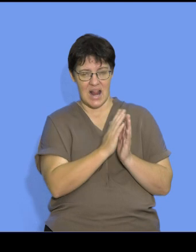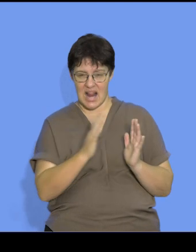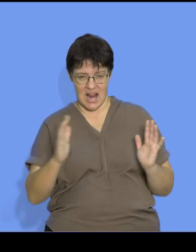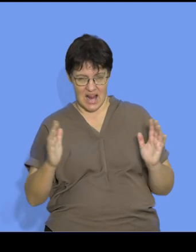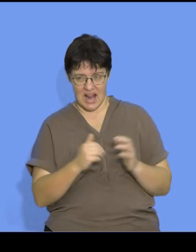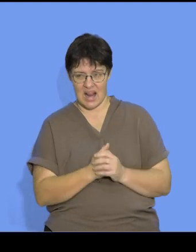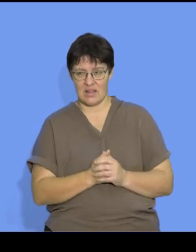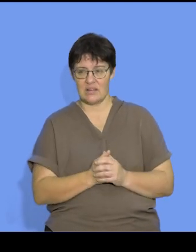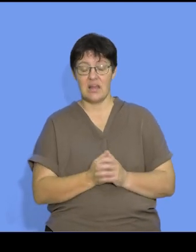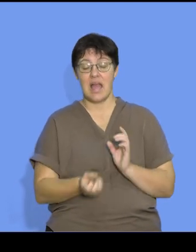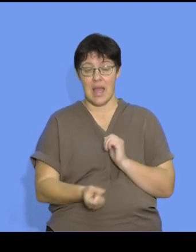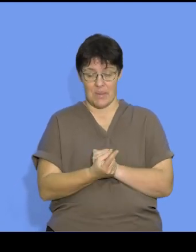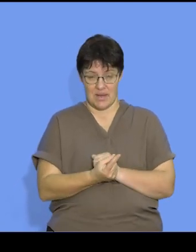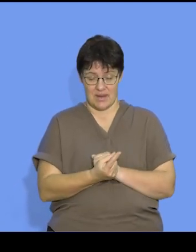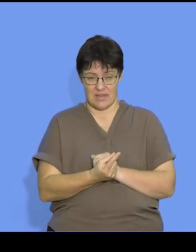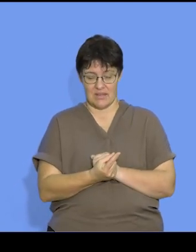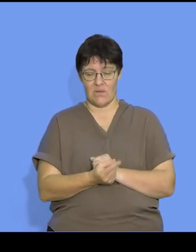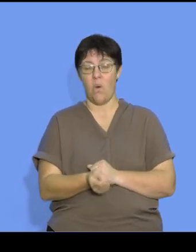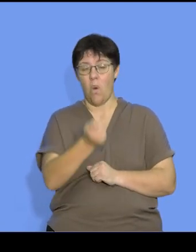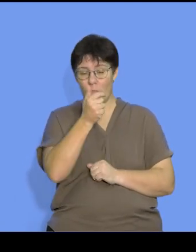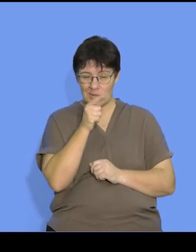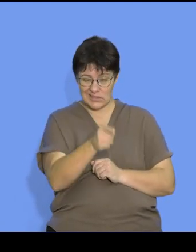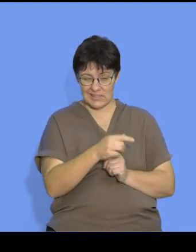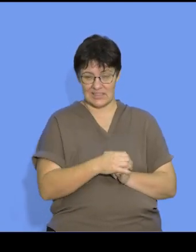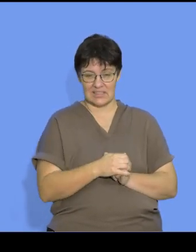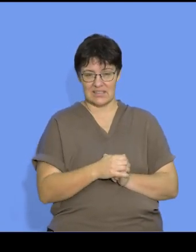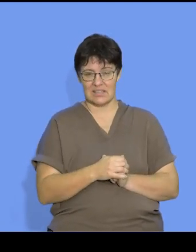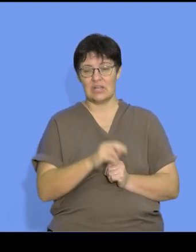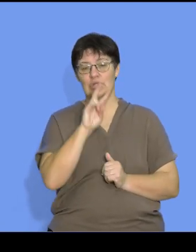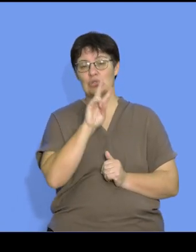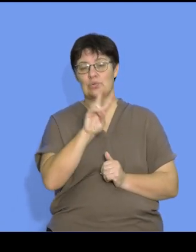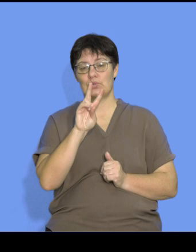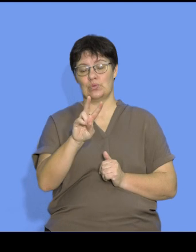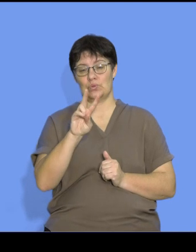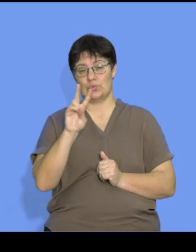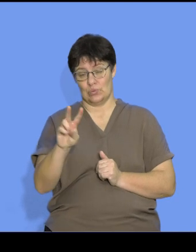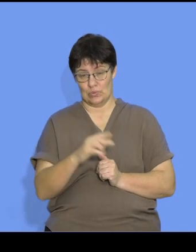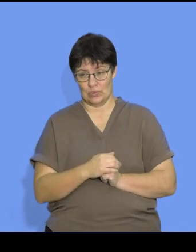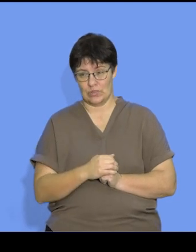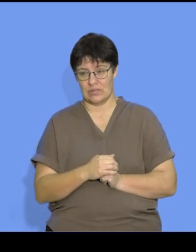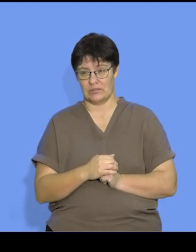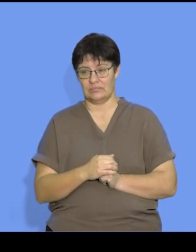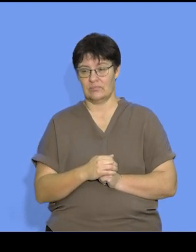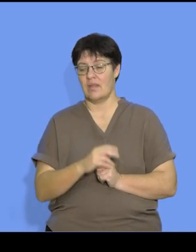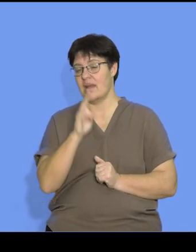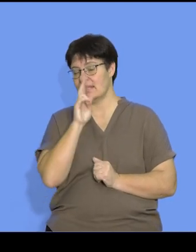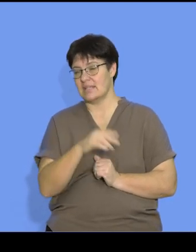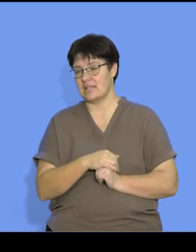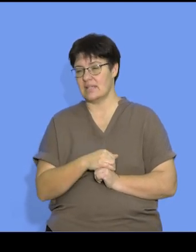has occurred close to 222. And we can see that